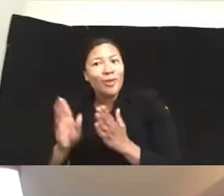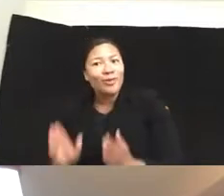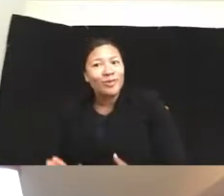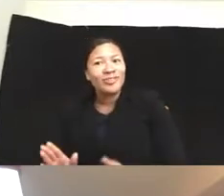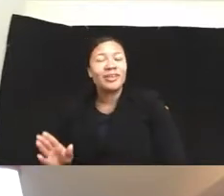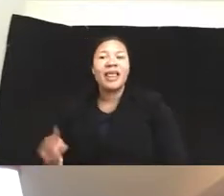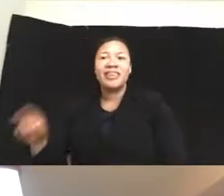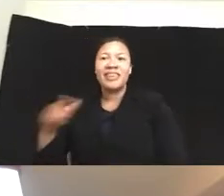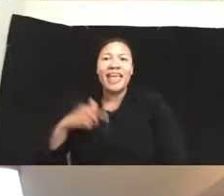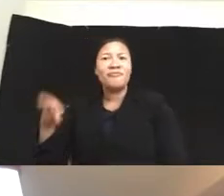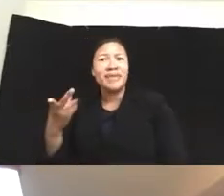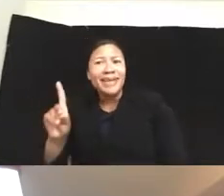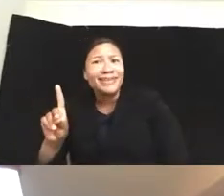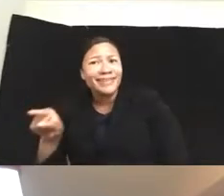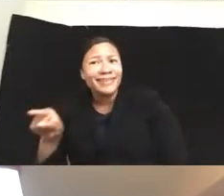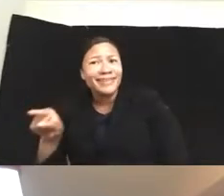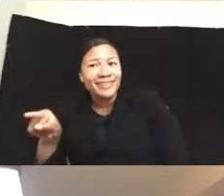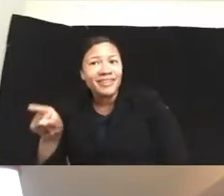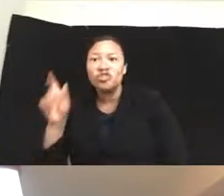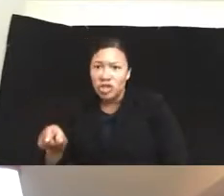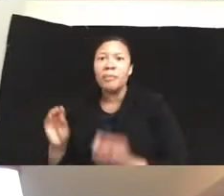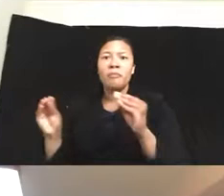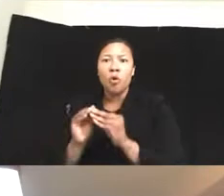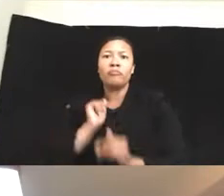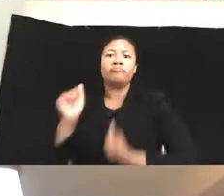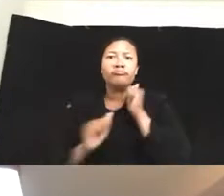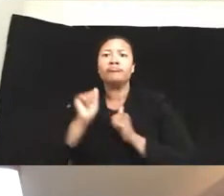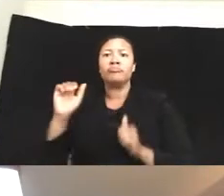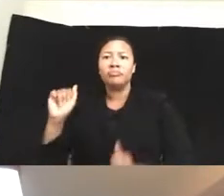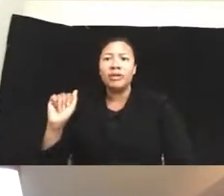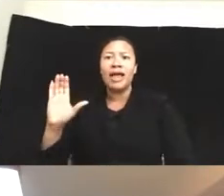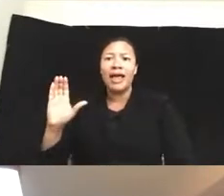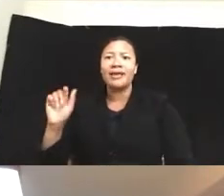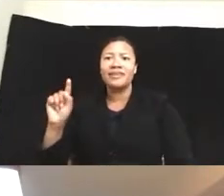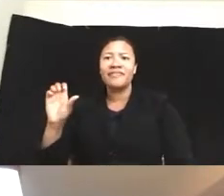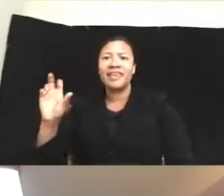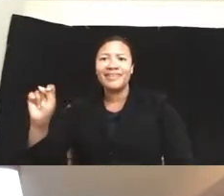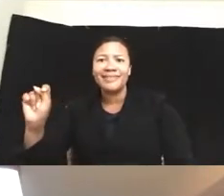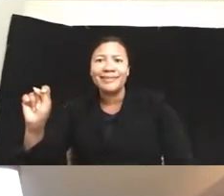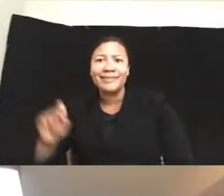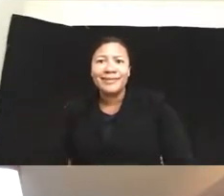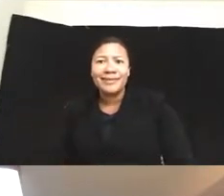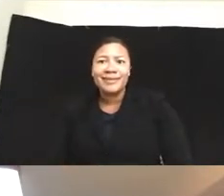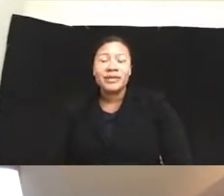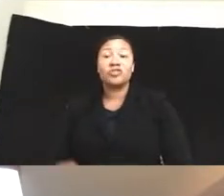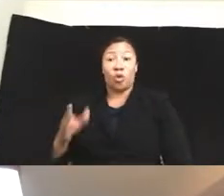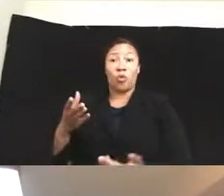degrees. And I also want to say about the, is it our business? I'm saying the business of freedom is all of our